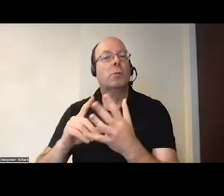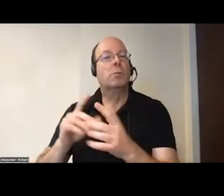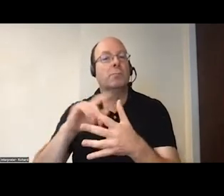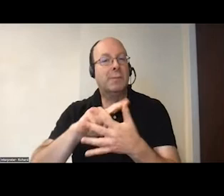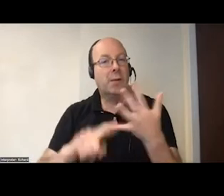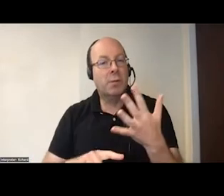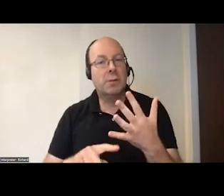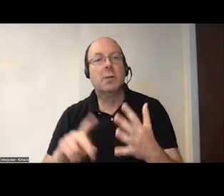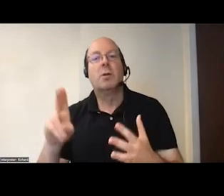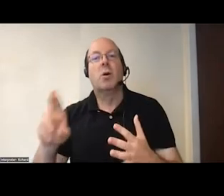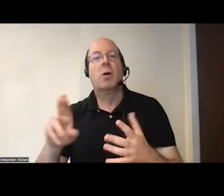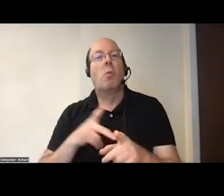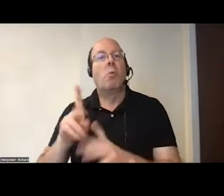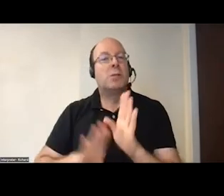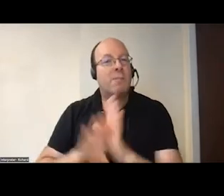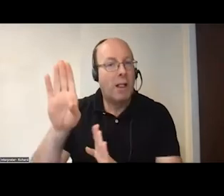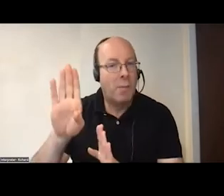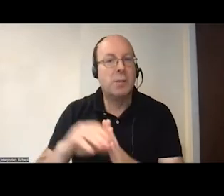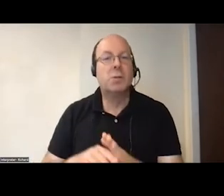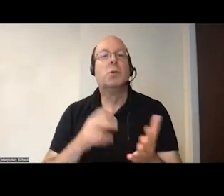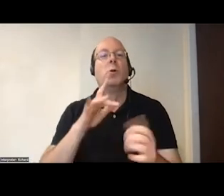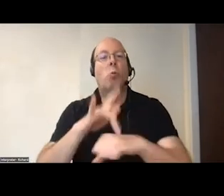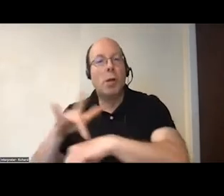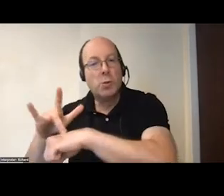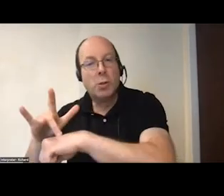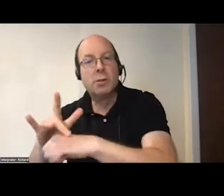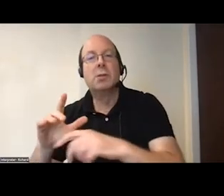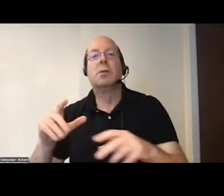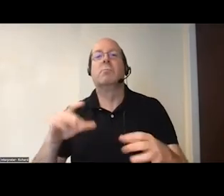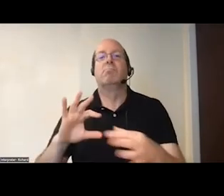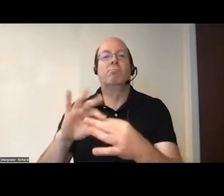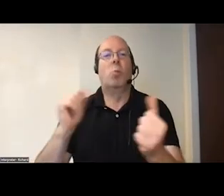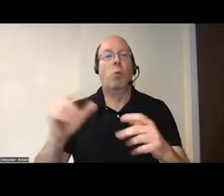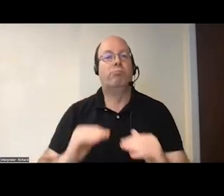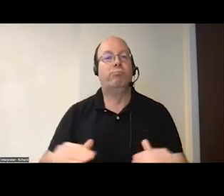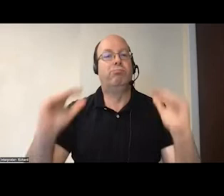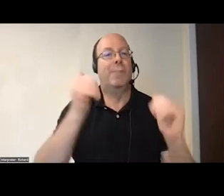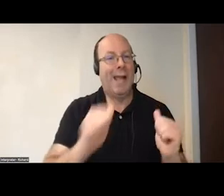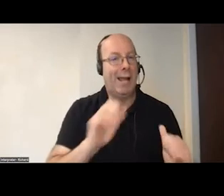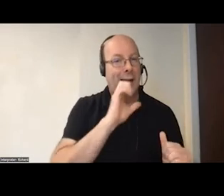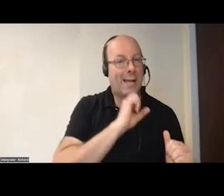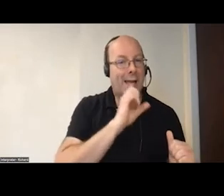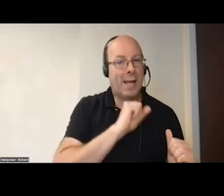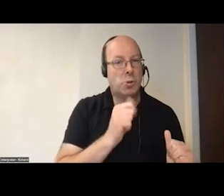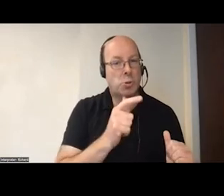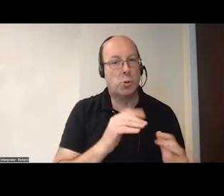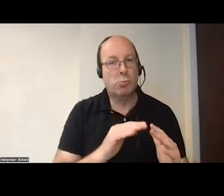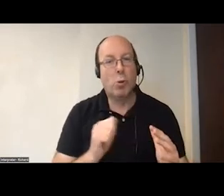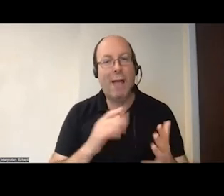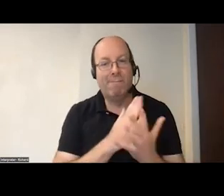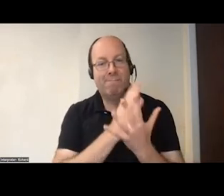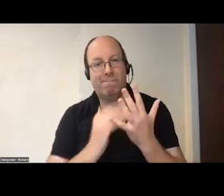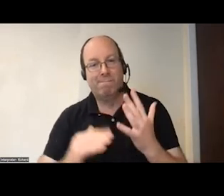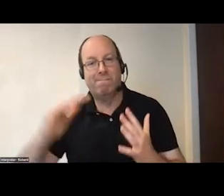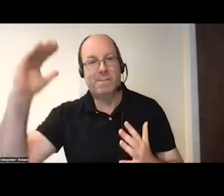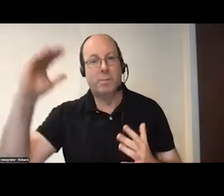community with professional development, resources, and programming for all stages of life and career. Real Conversations